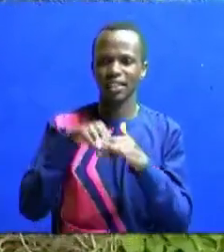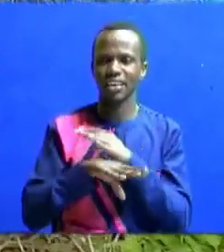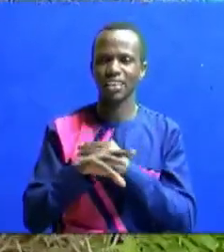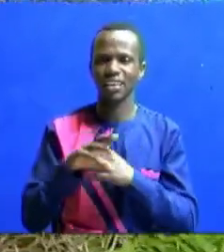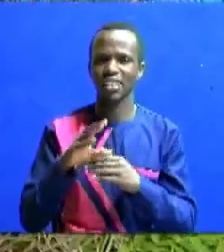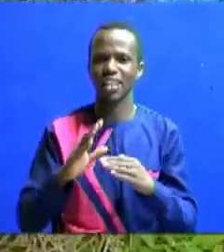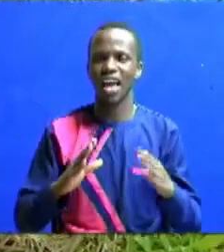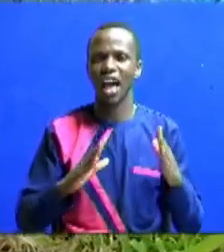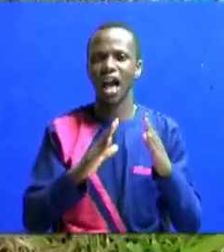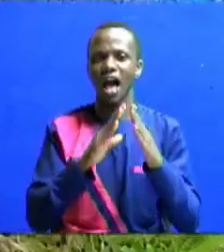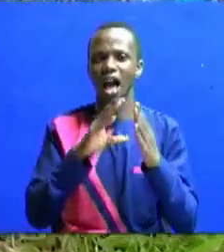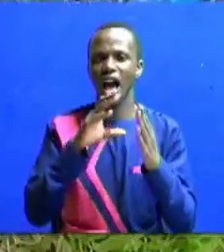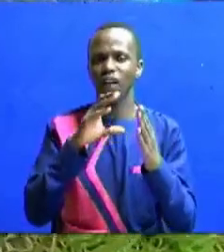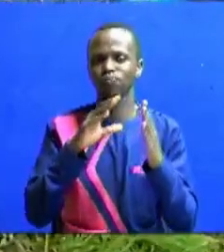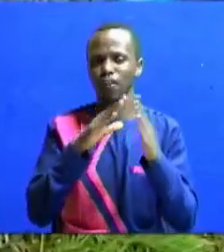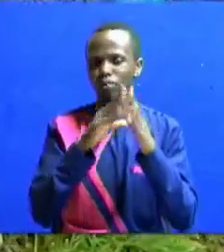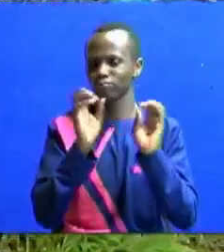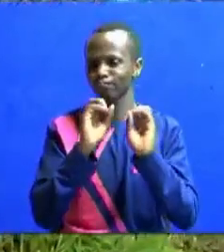nje.